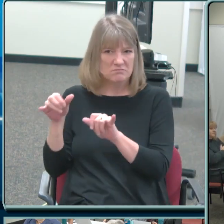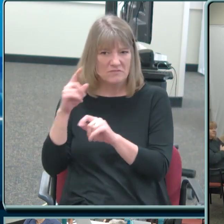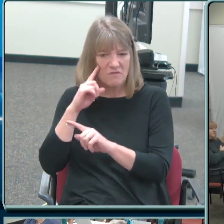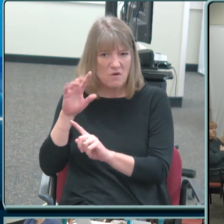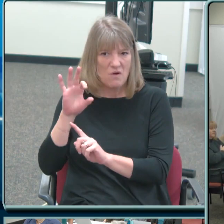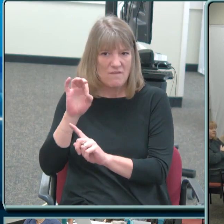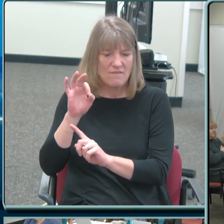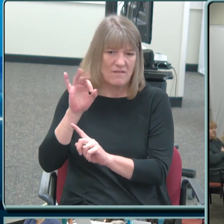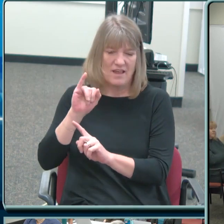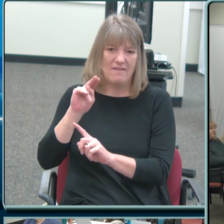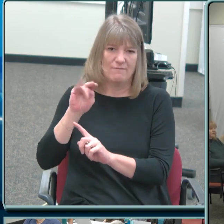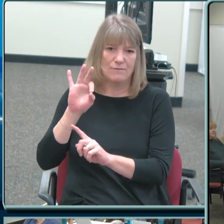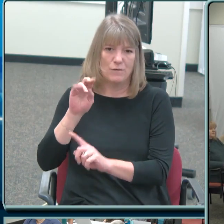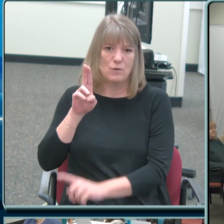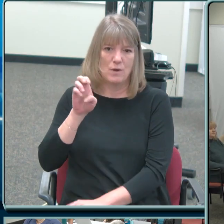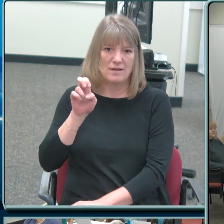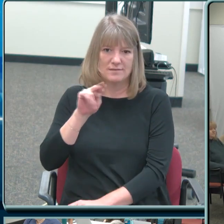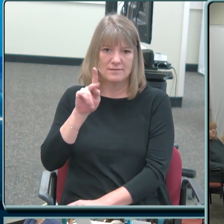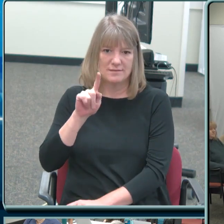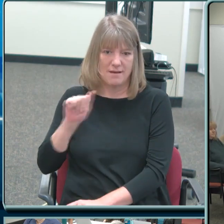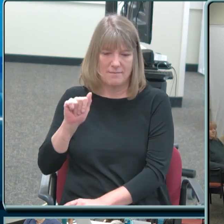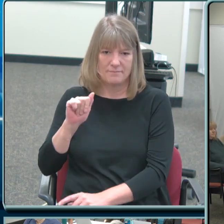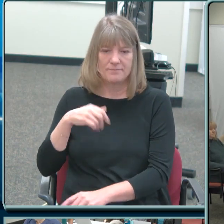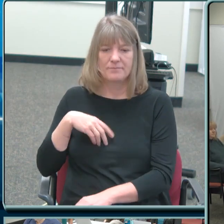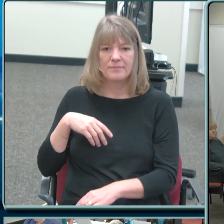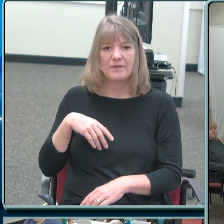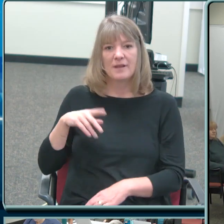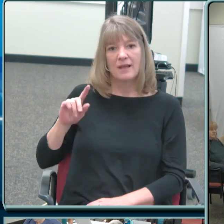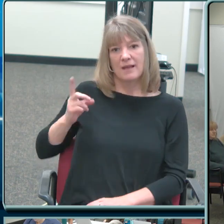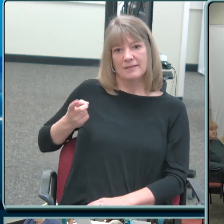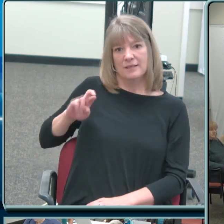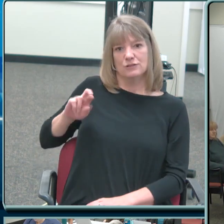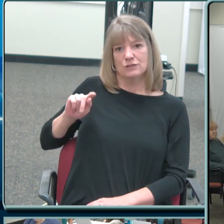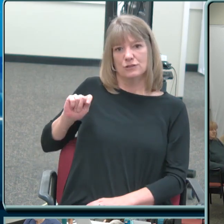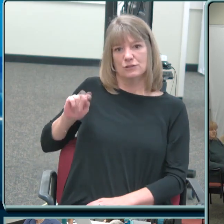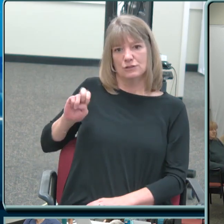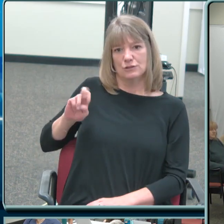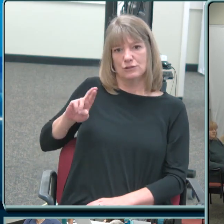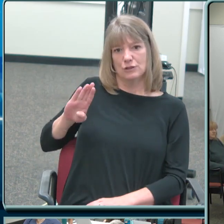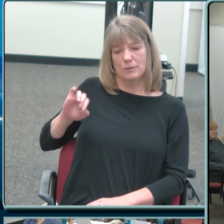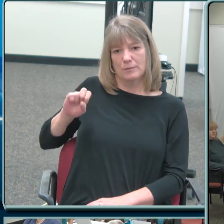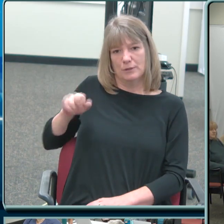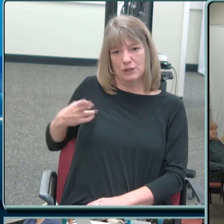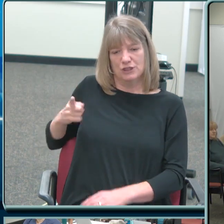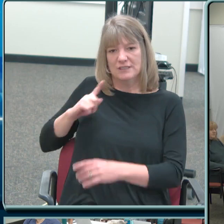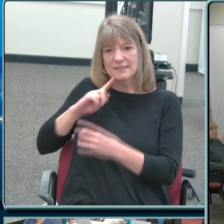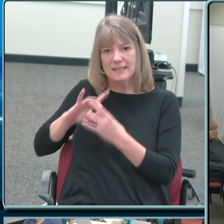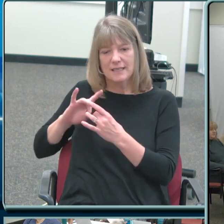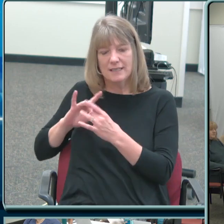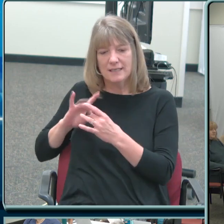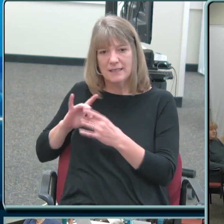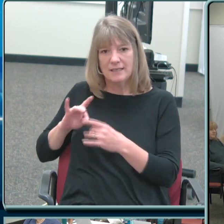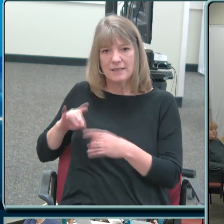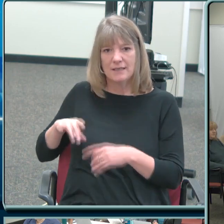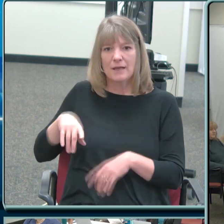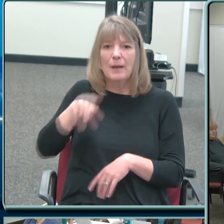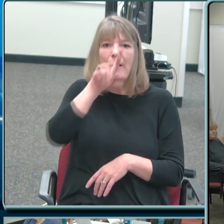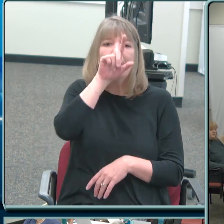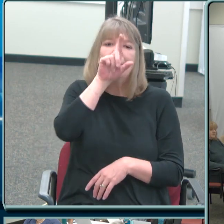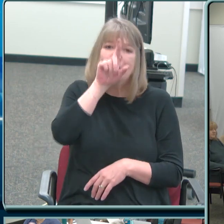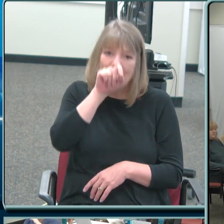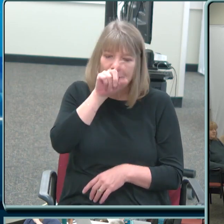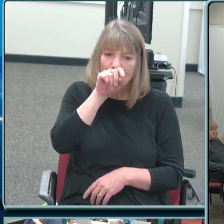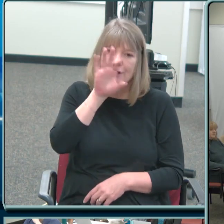do for influenza. So that's a little aside. So I think what Dr. Turbush is referring to is bird flu,